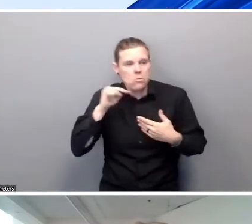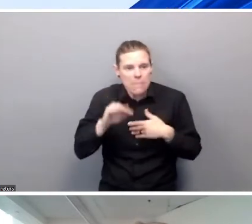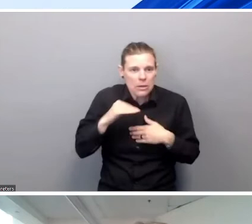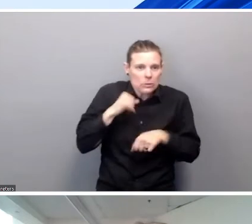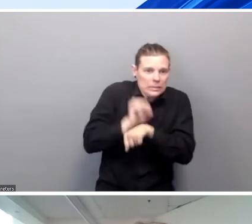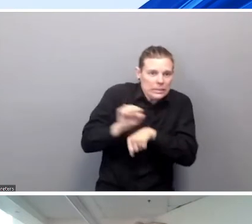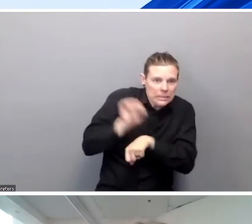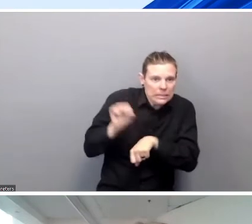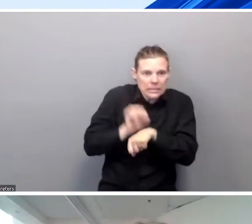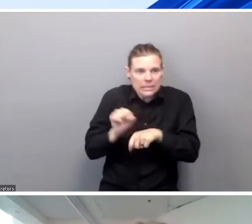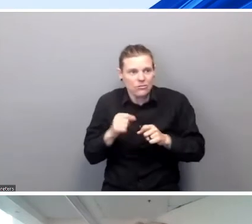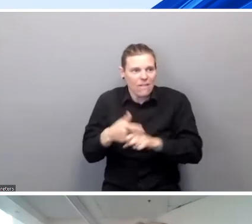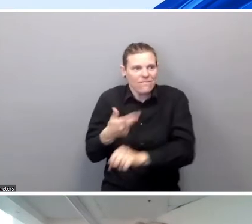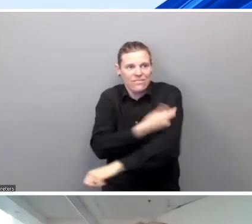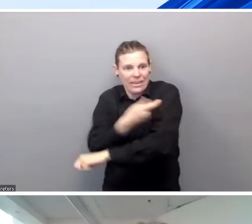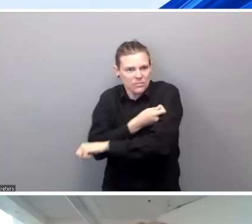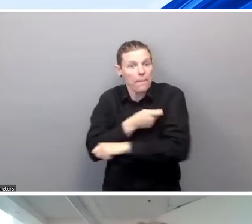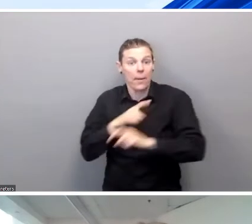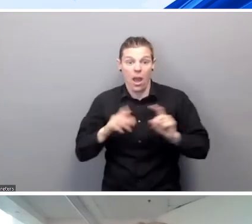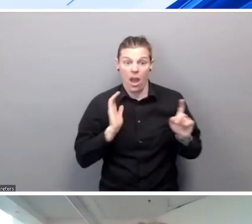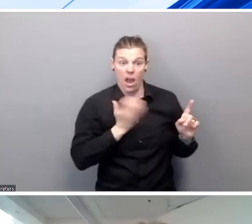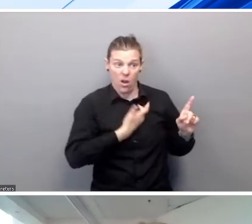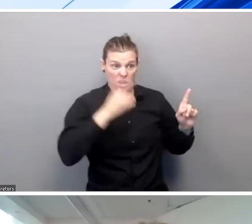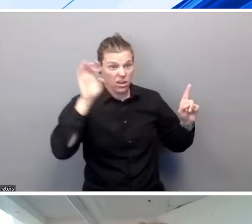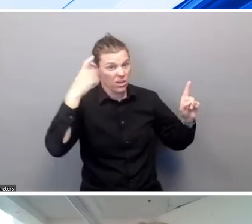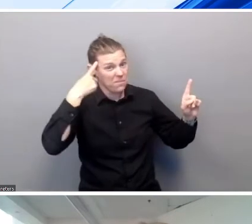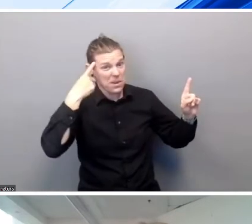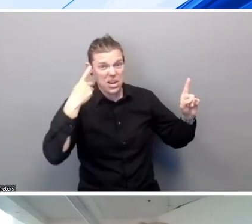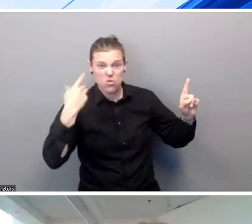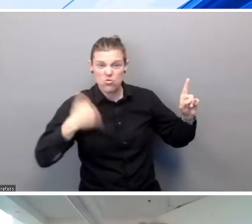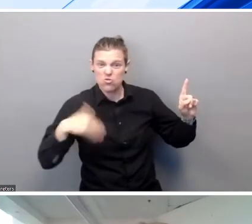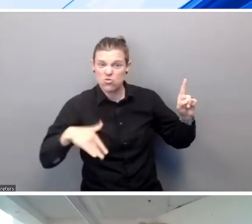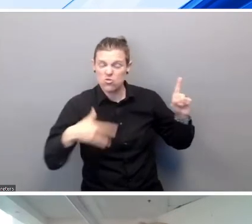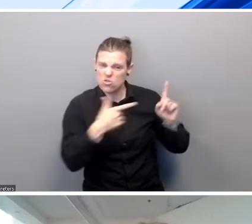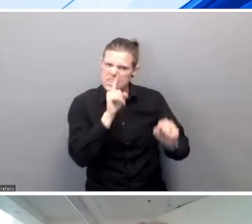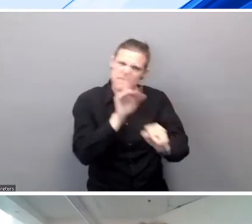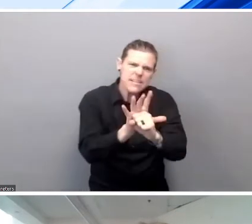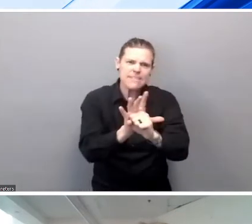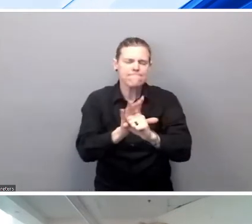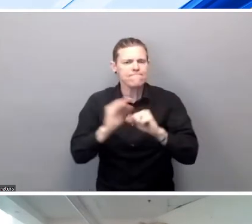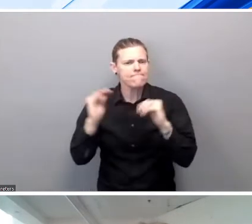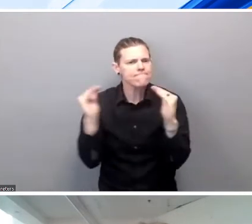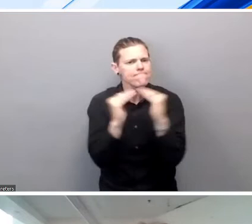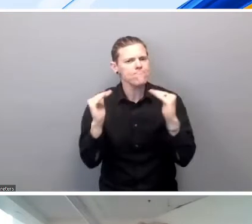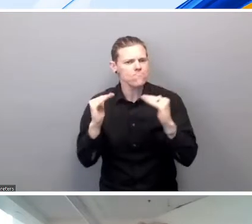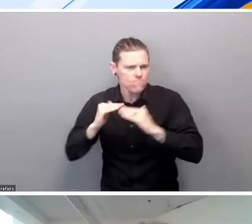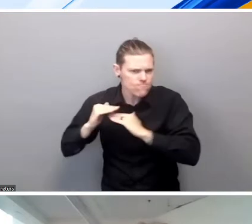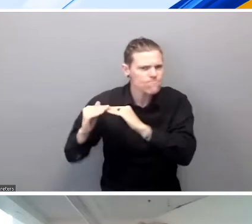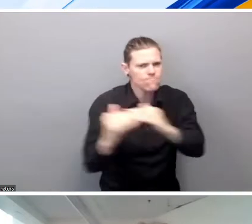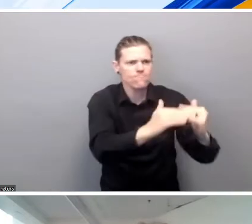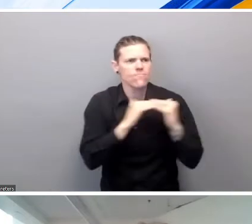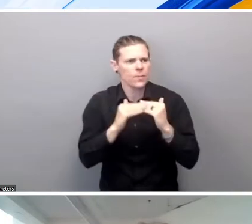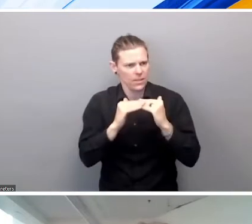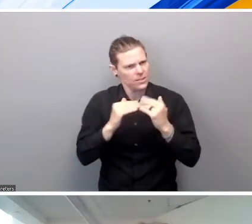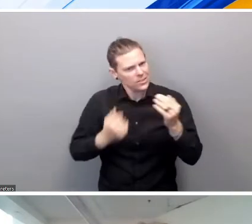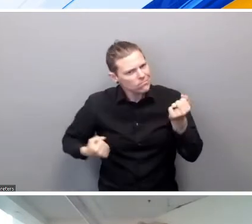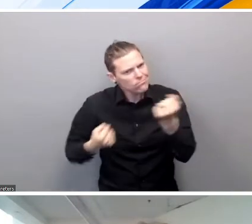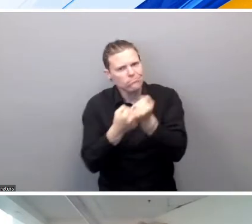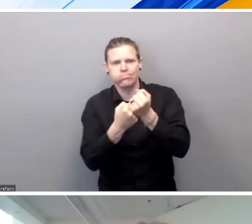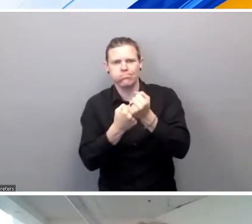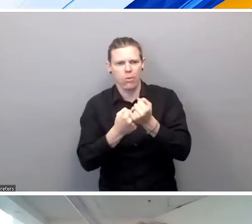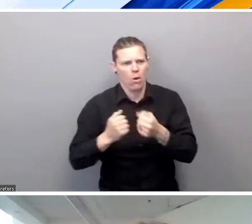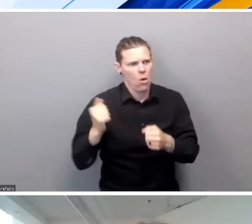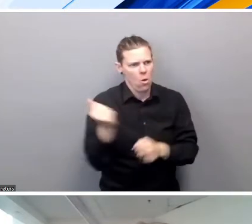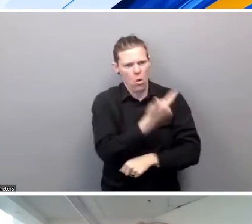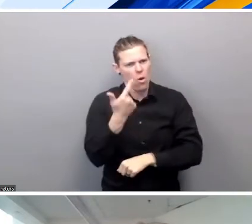is very, very dedicated to equity as well and an ardent advocate for that. There is another side to